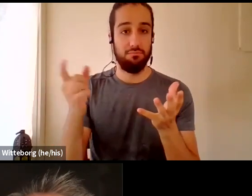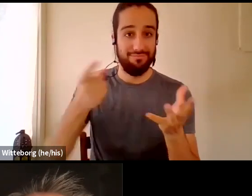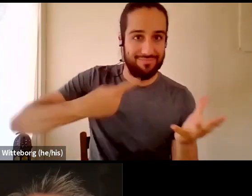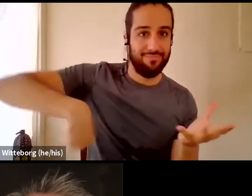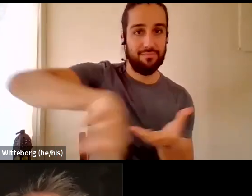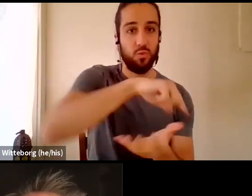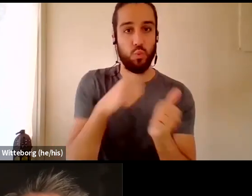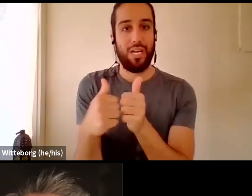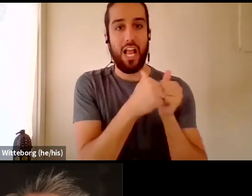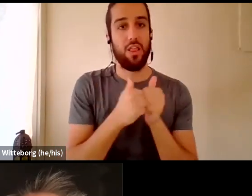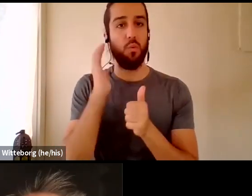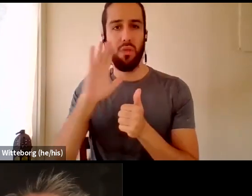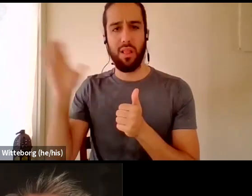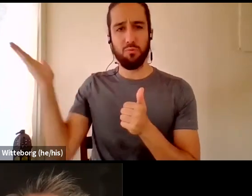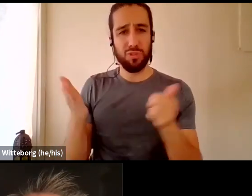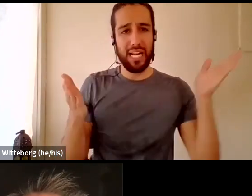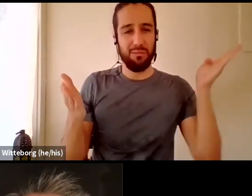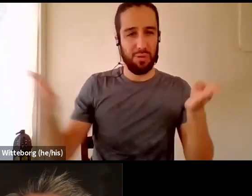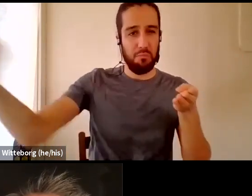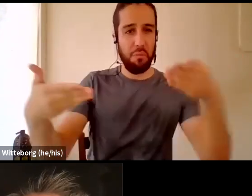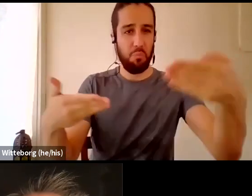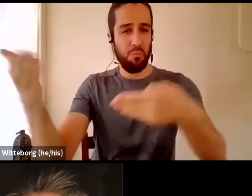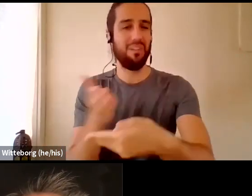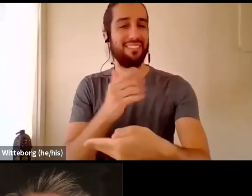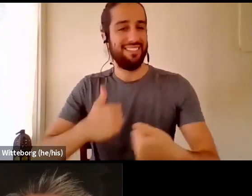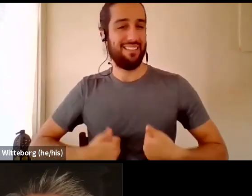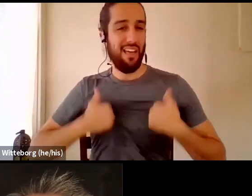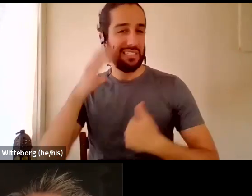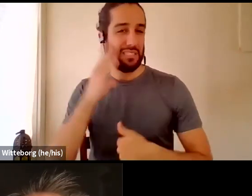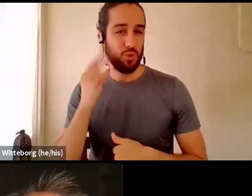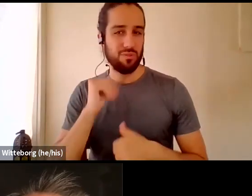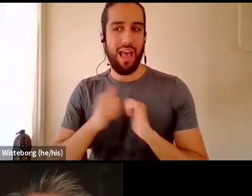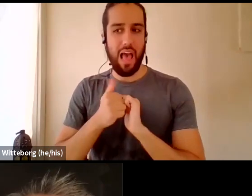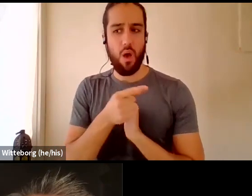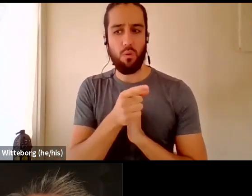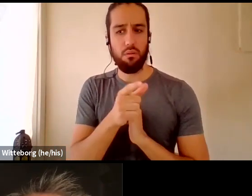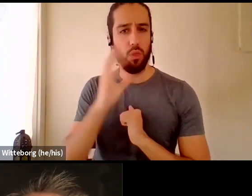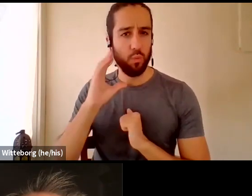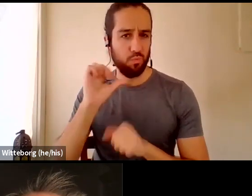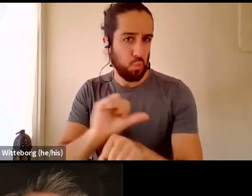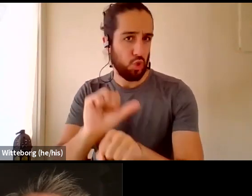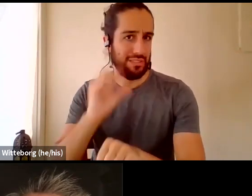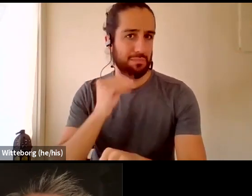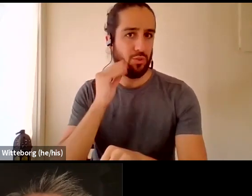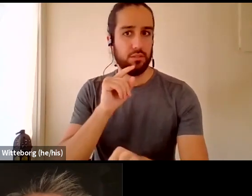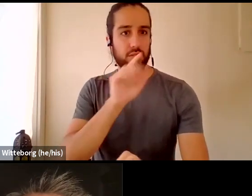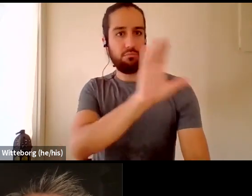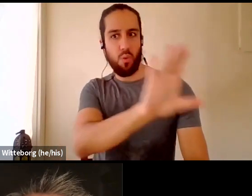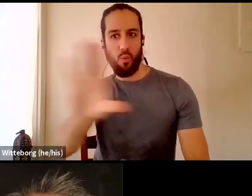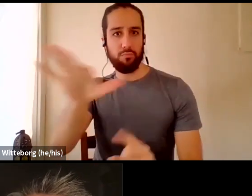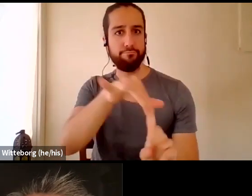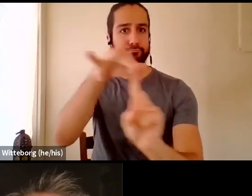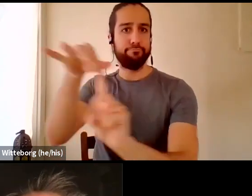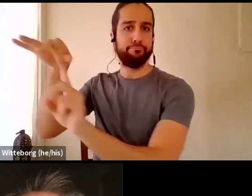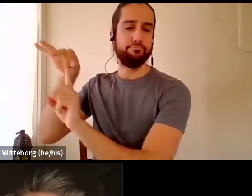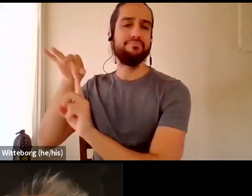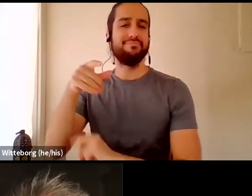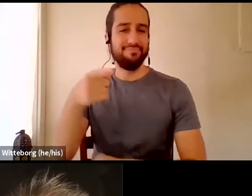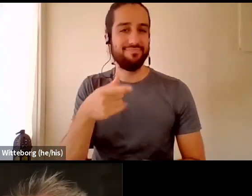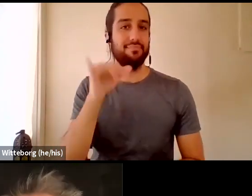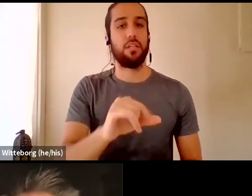bring our life experience into the room and how the work resonates for us. And that is always such a rich